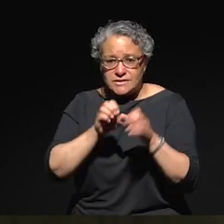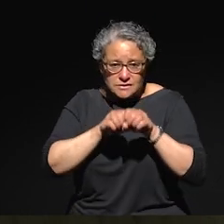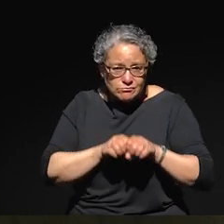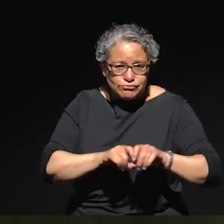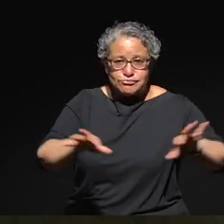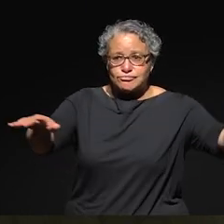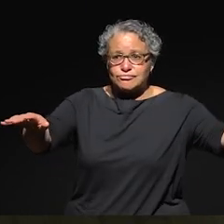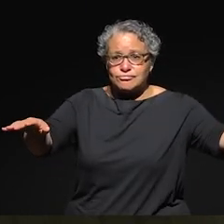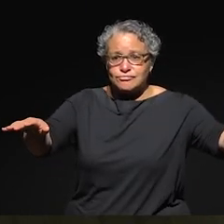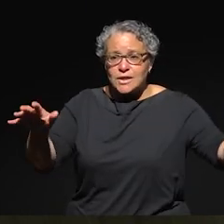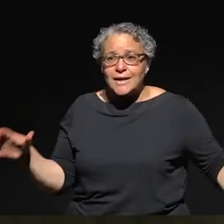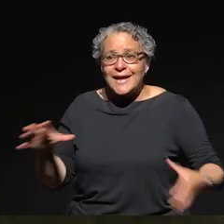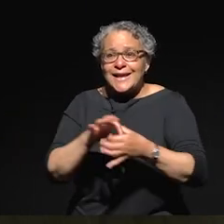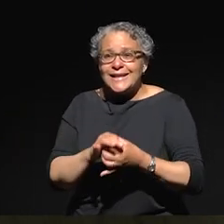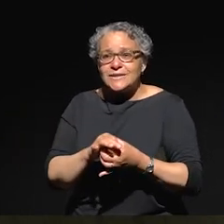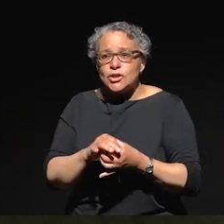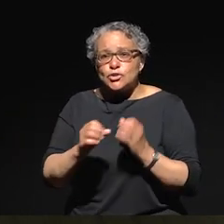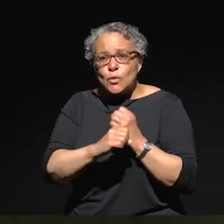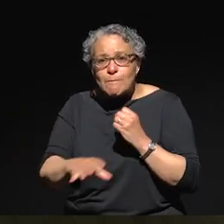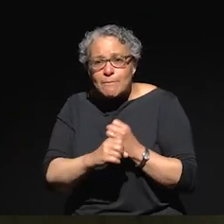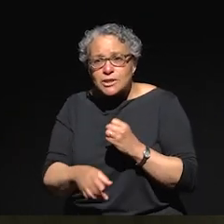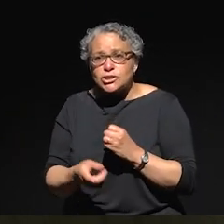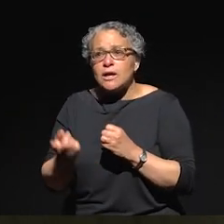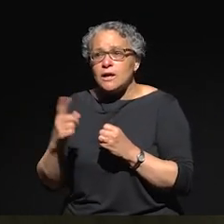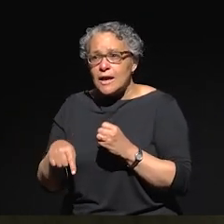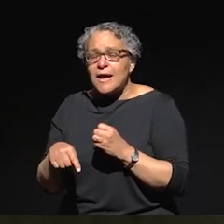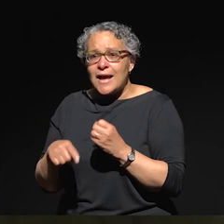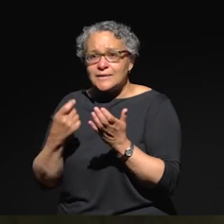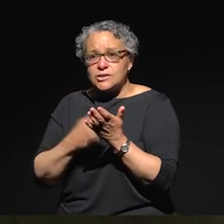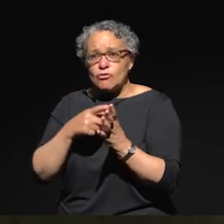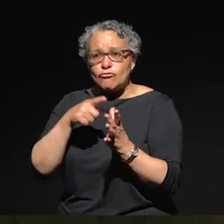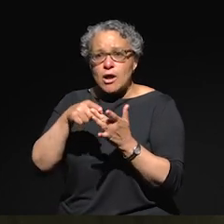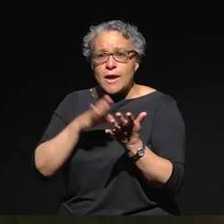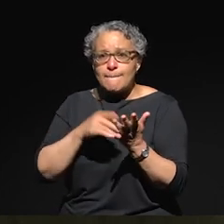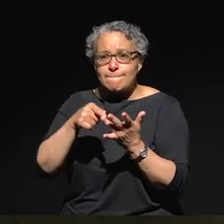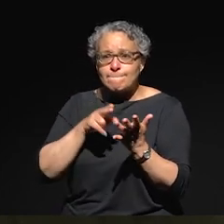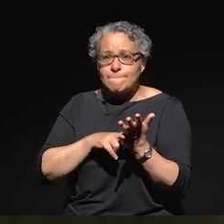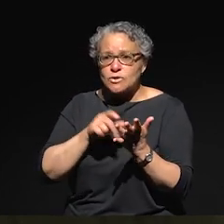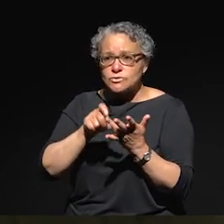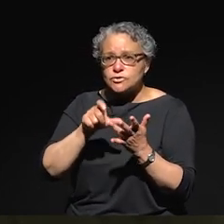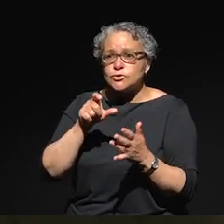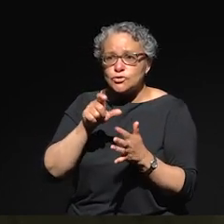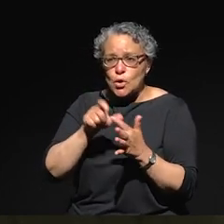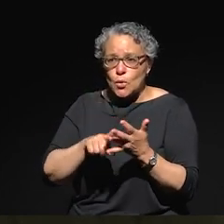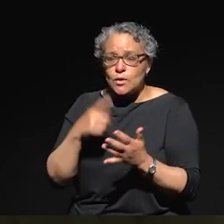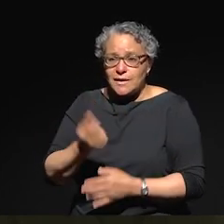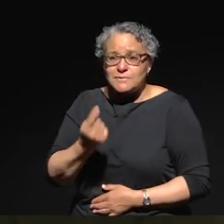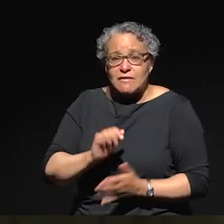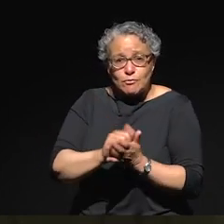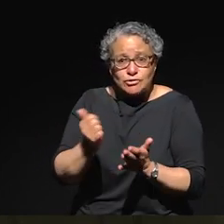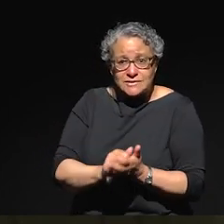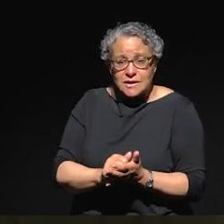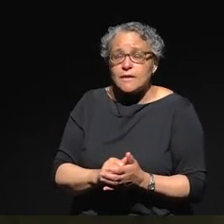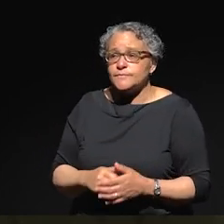He allied himself with a publisher and several printmakers, including Marcantonio Raimondi, who did this, who was one of the great engravers of the time. And he also